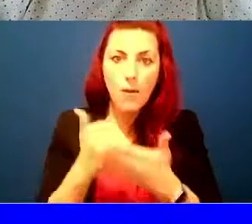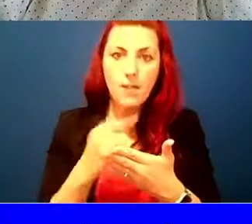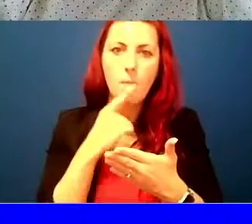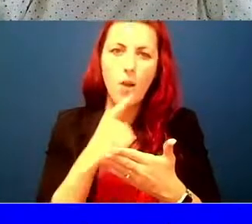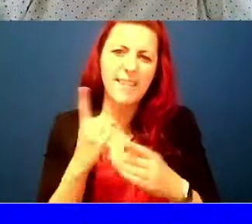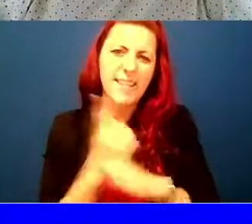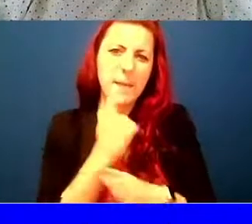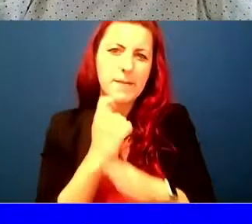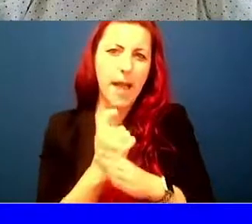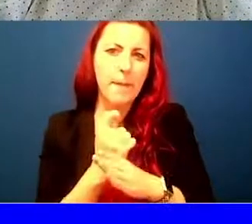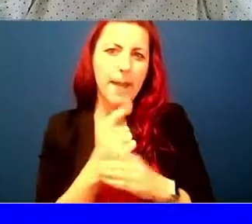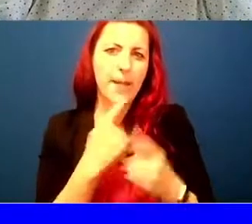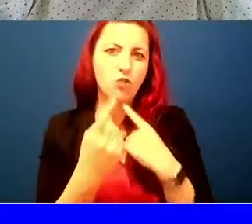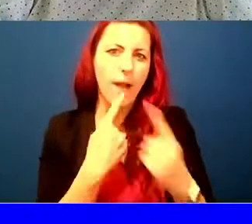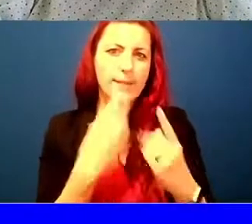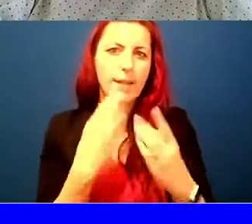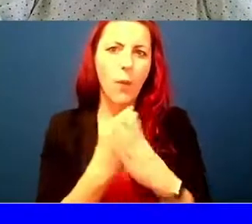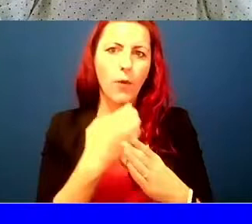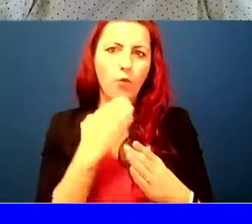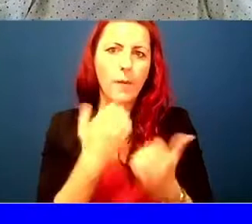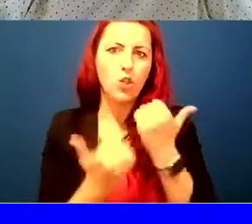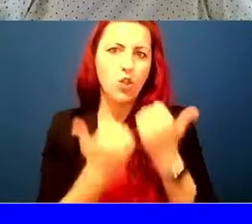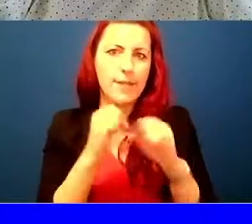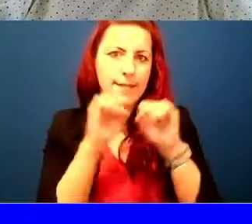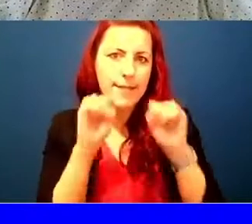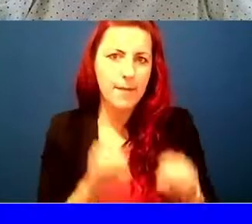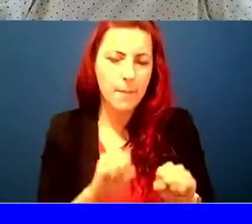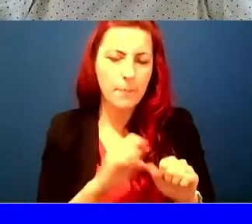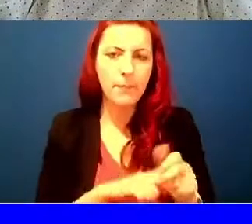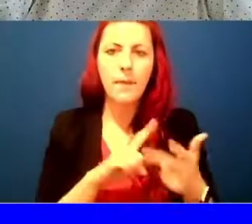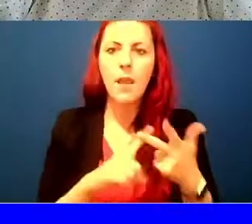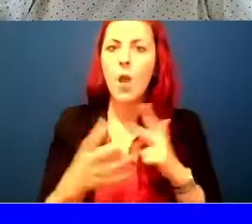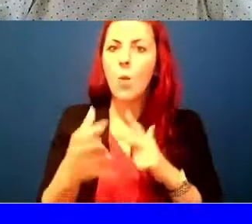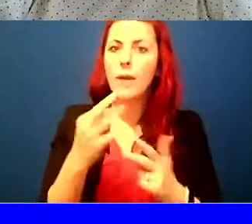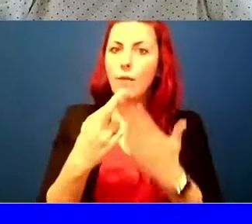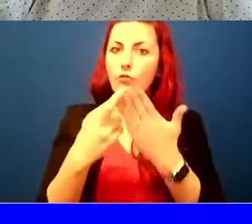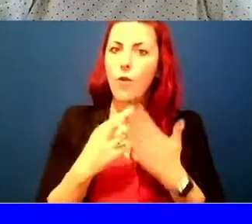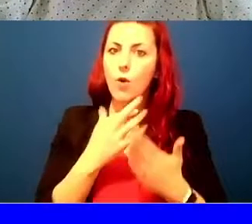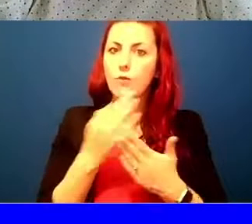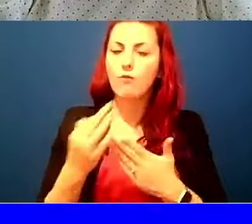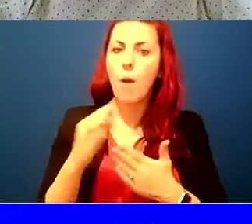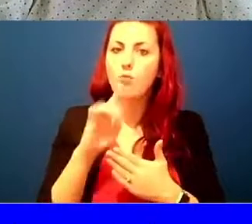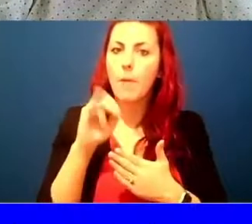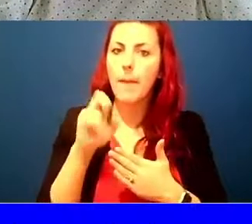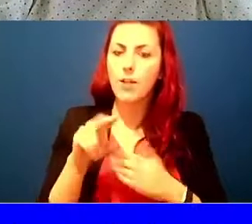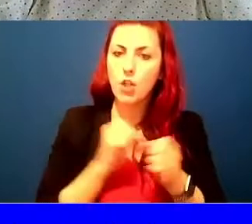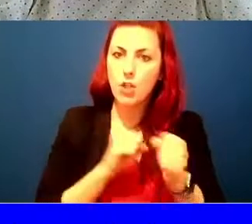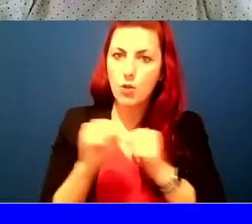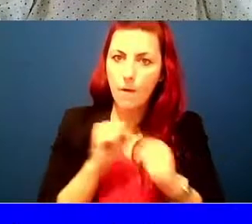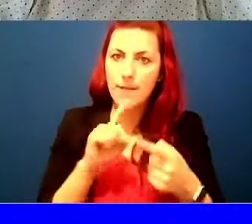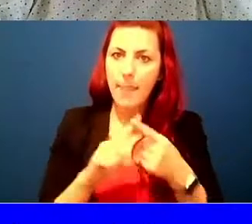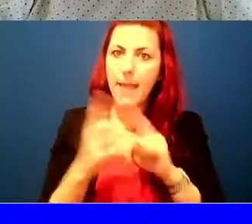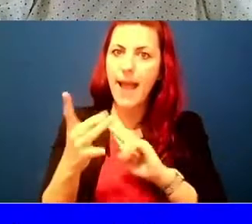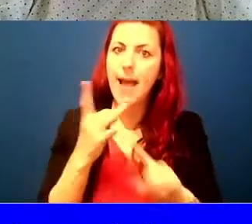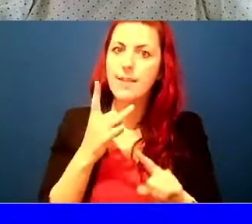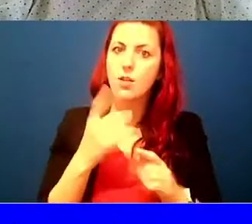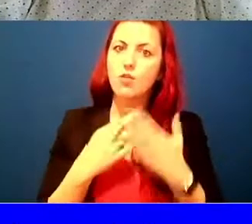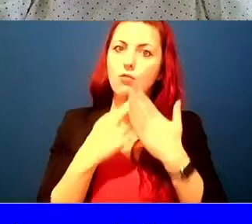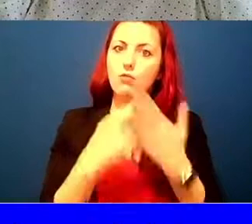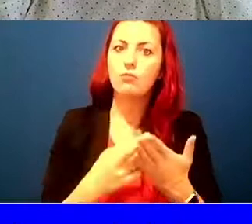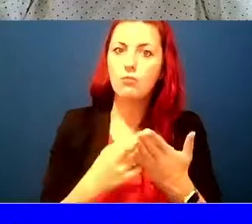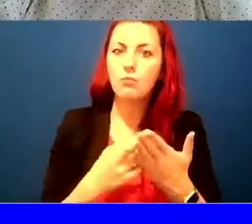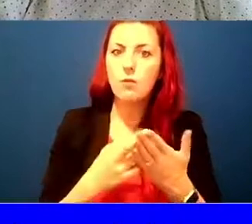also receive referrals from the probation service, and also we are requested to support victims of crimes in relation to